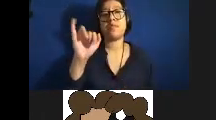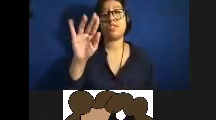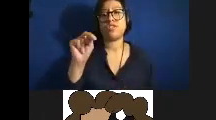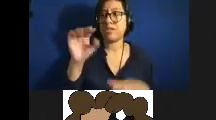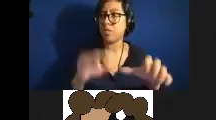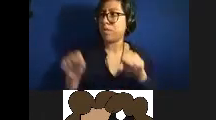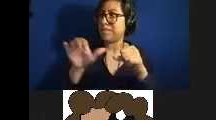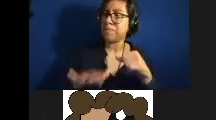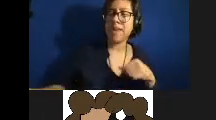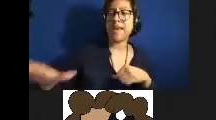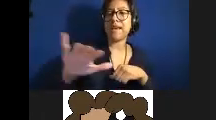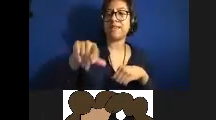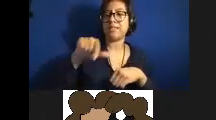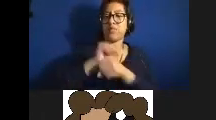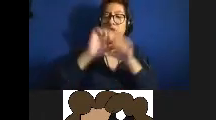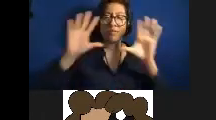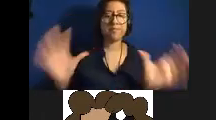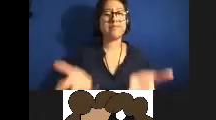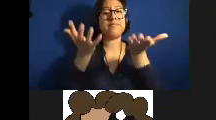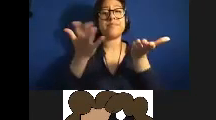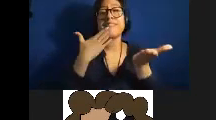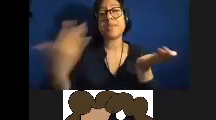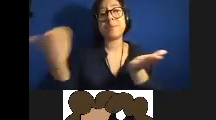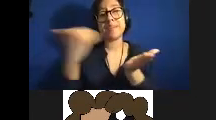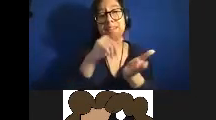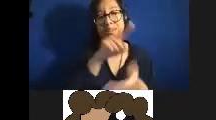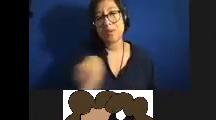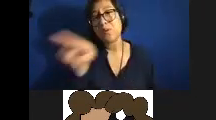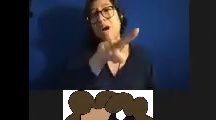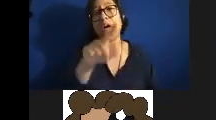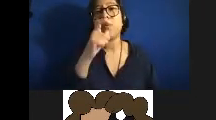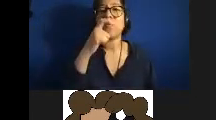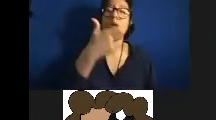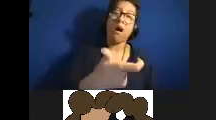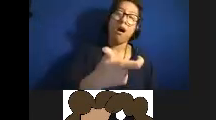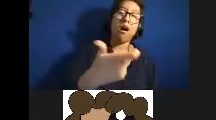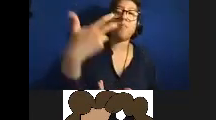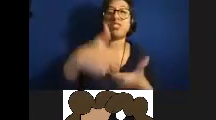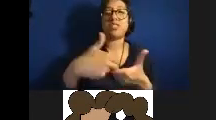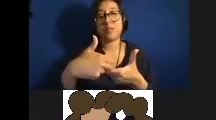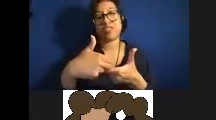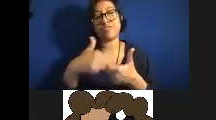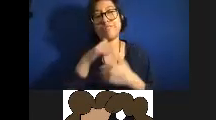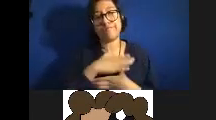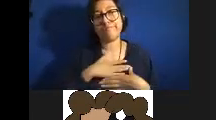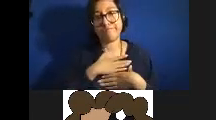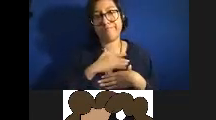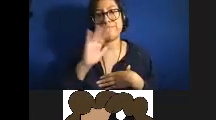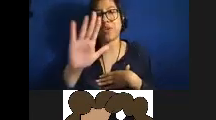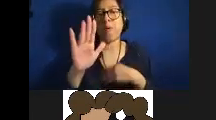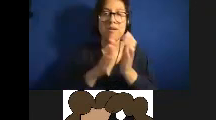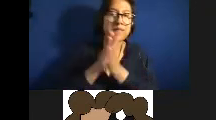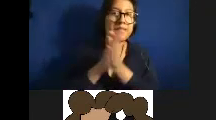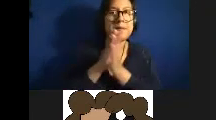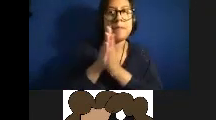to lift this work up. Thank you again to all of you who were able to join us for your participation and for your eagerness